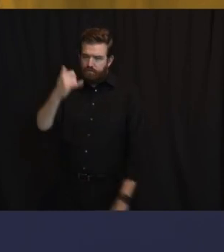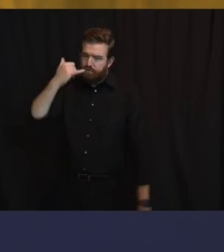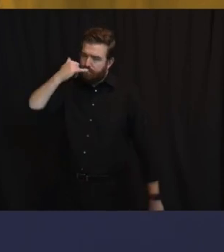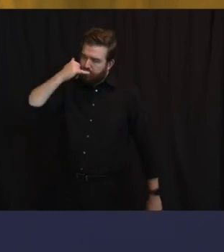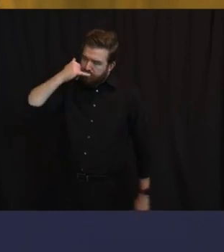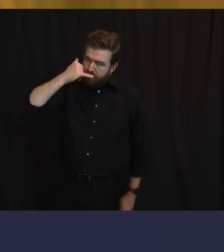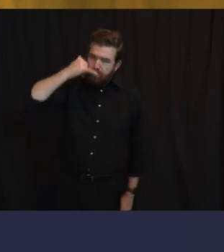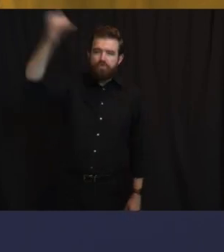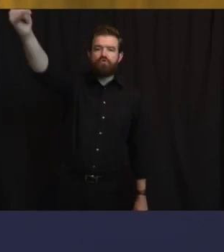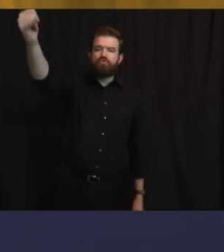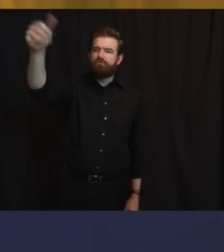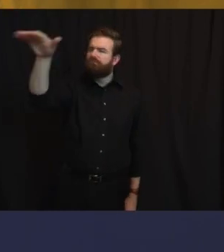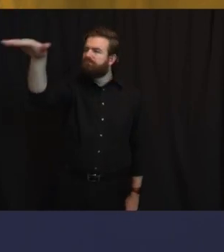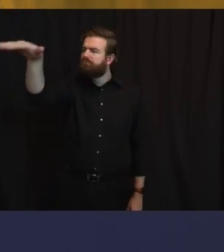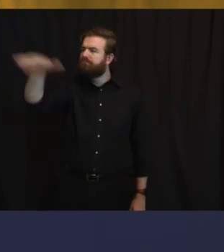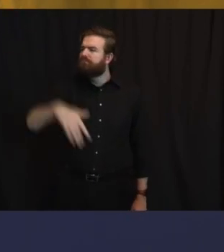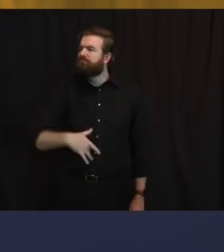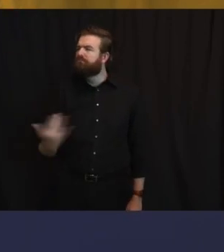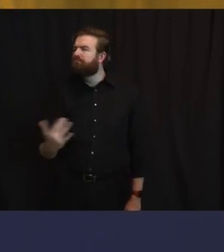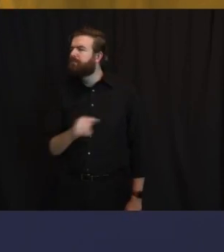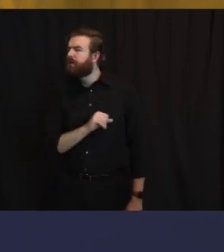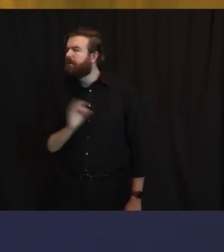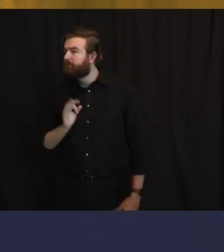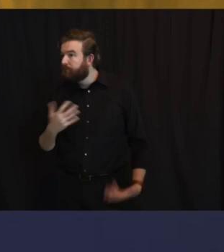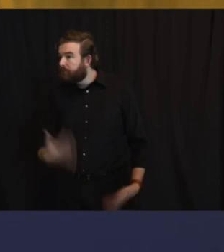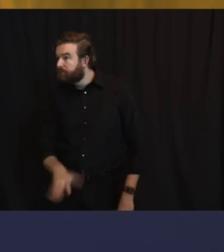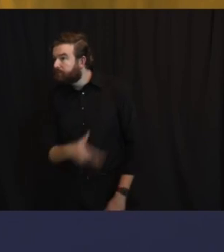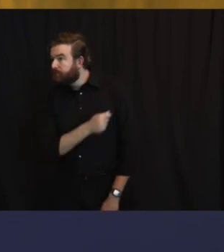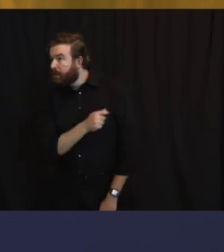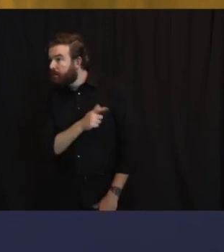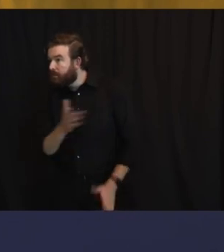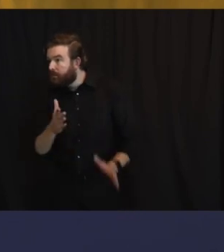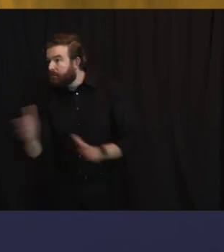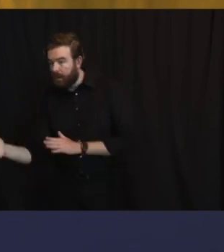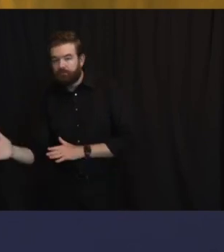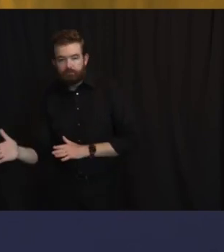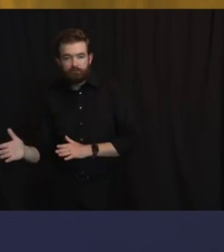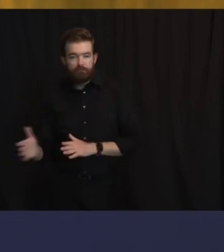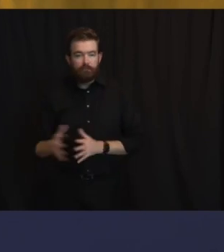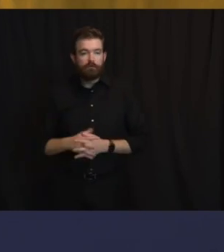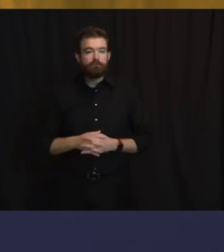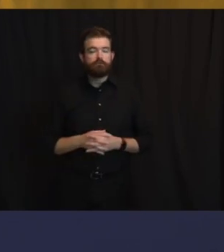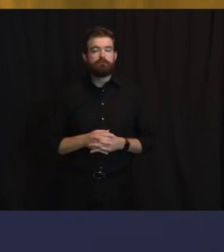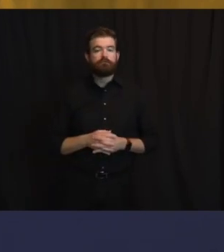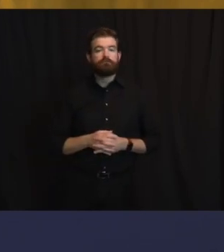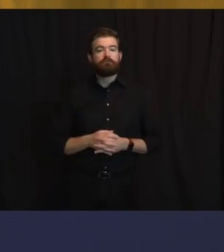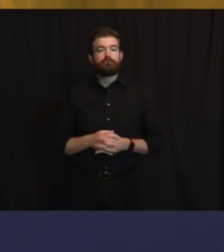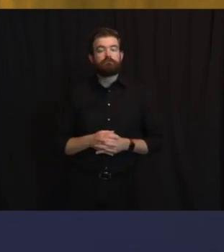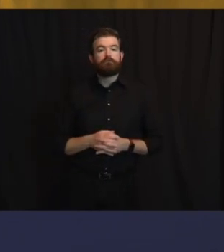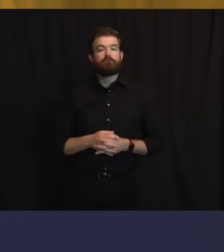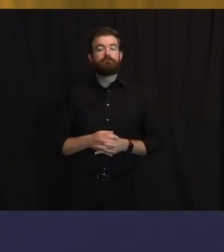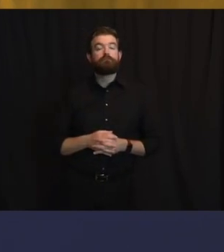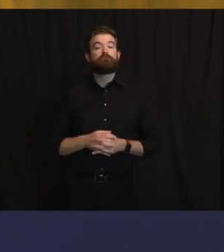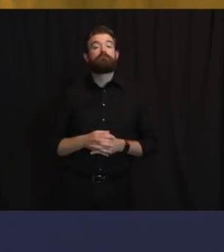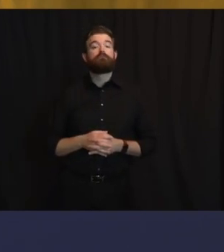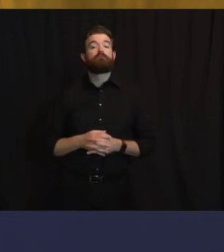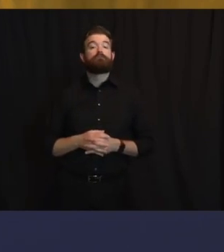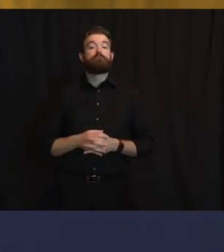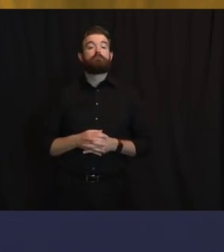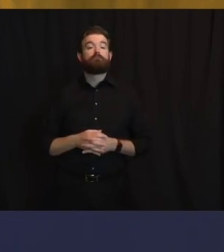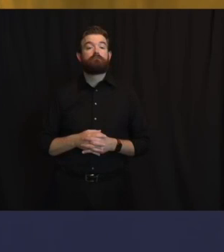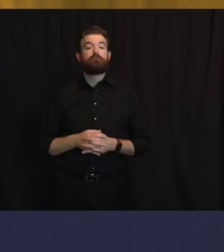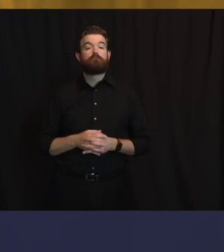action that all of us can take. Completely unrelated to anything, an American hero passed away. Dan Bryan reminded